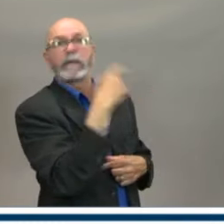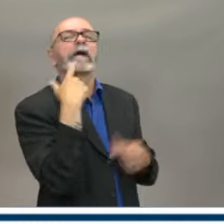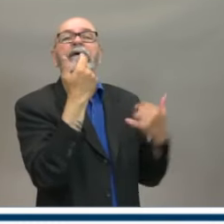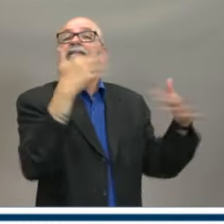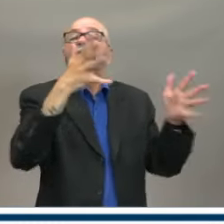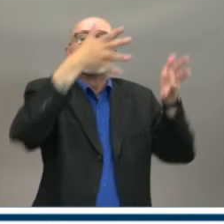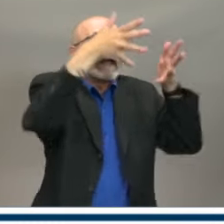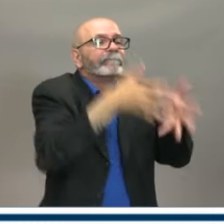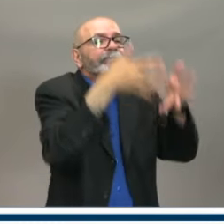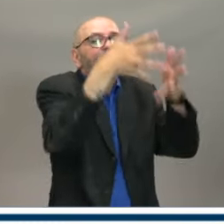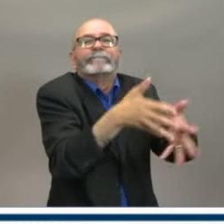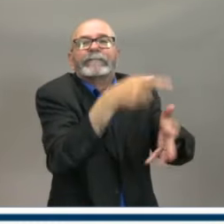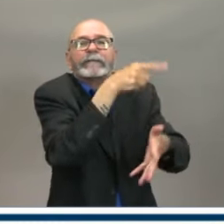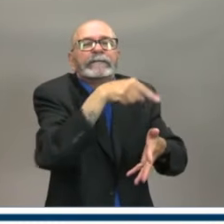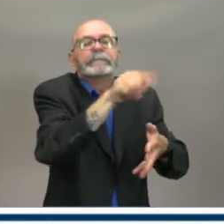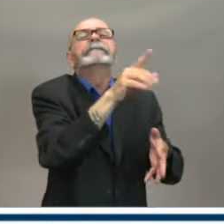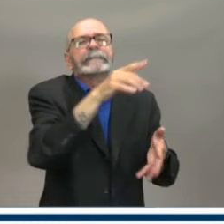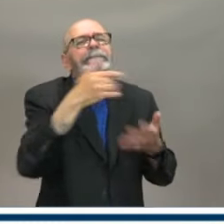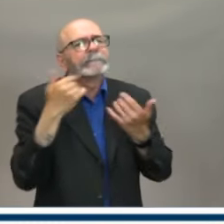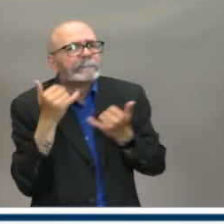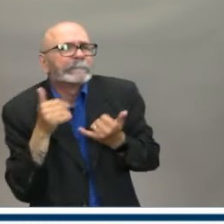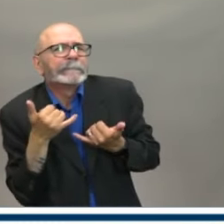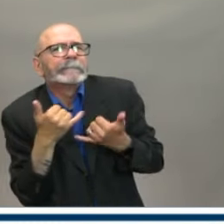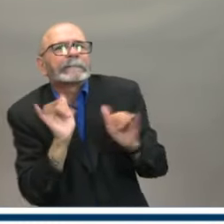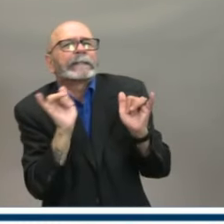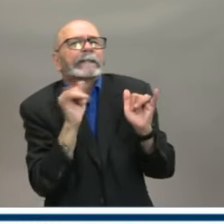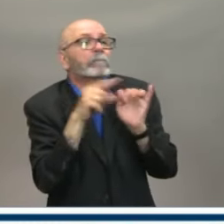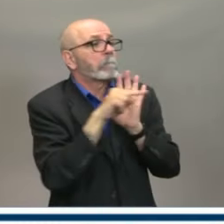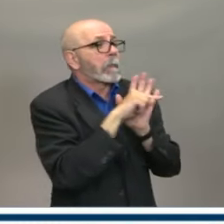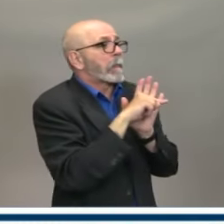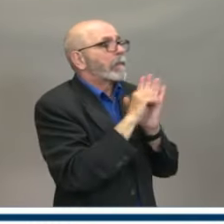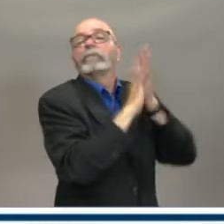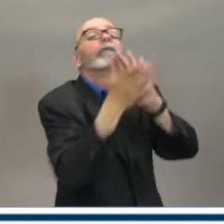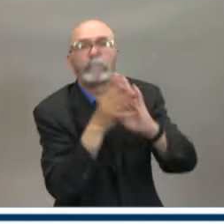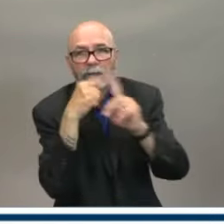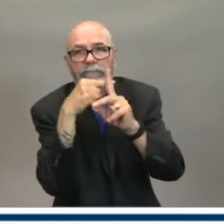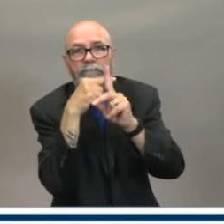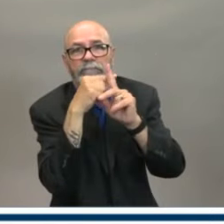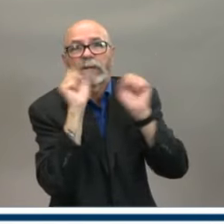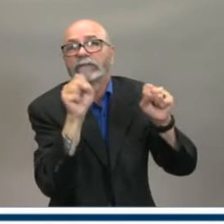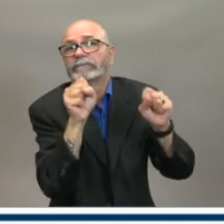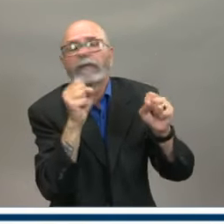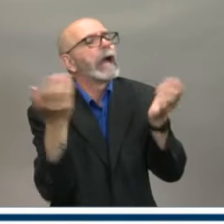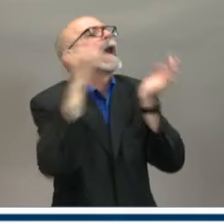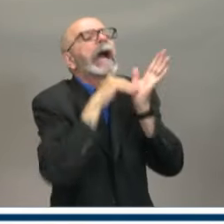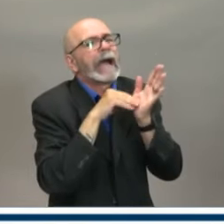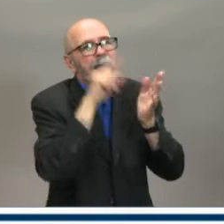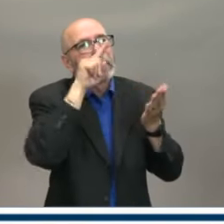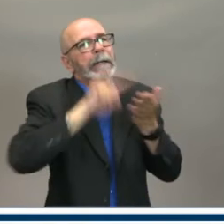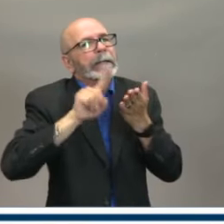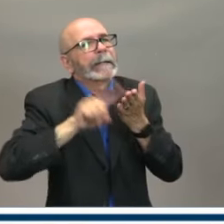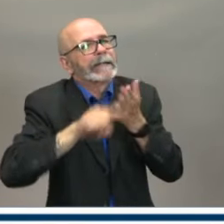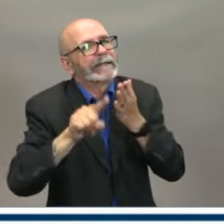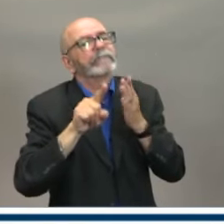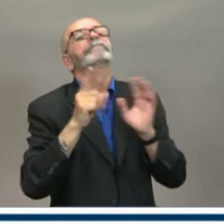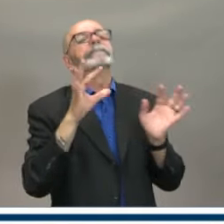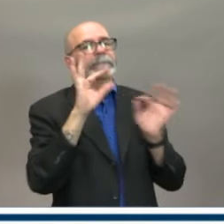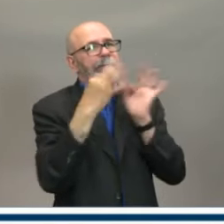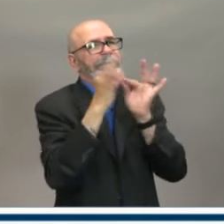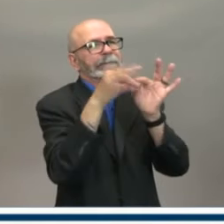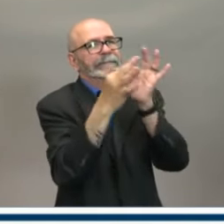who or if they're negative, we have a strategy to continue to test those